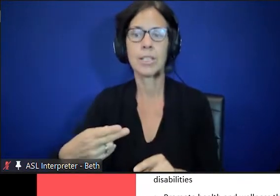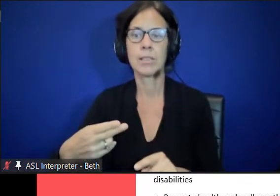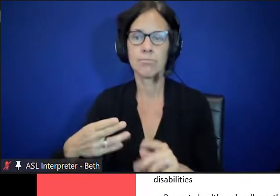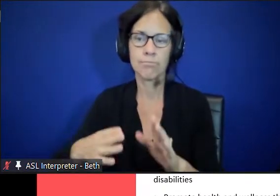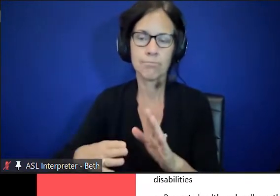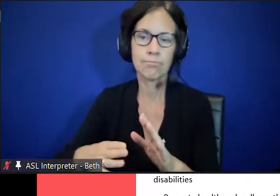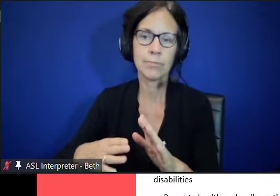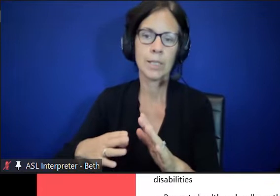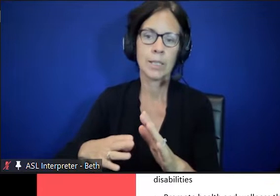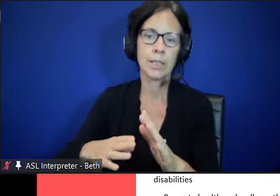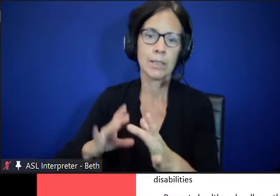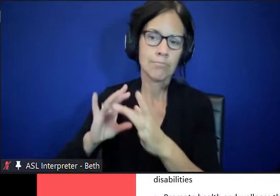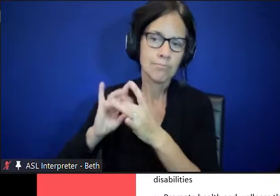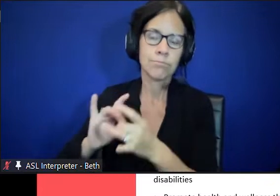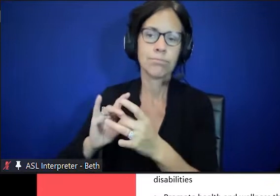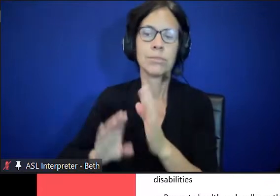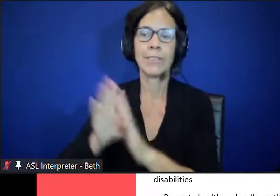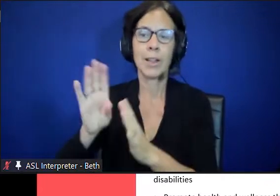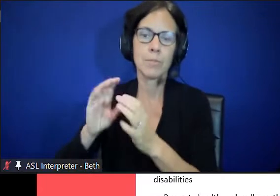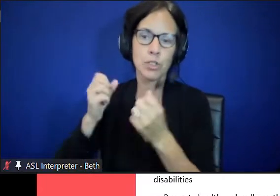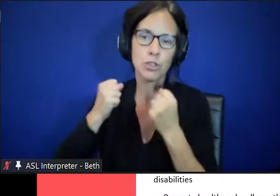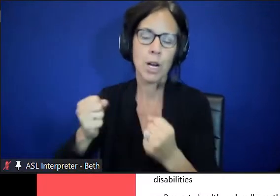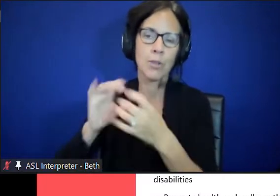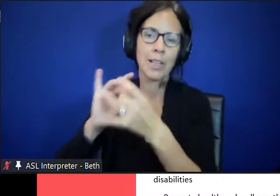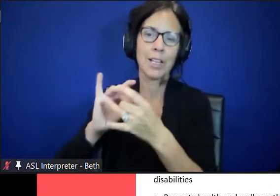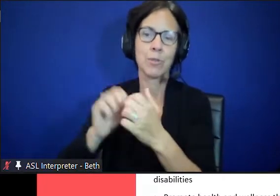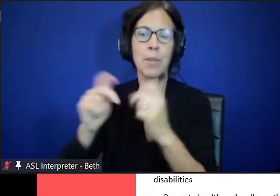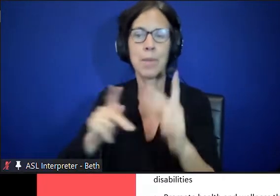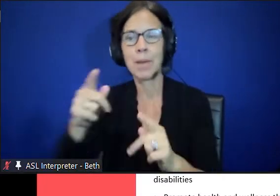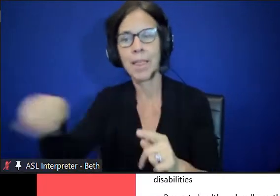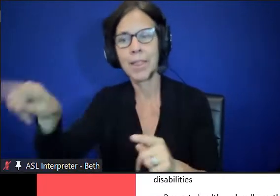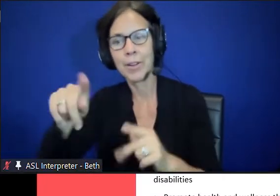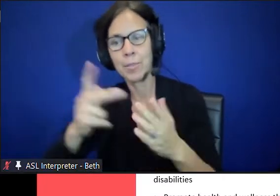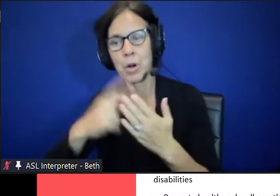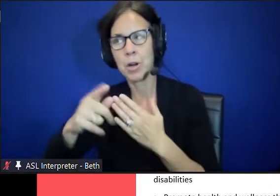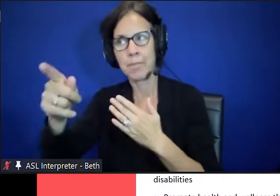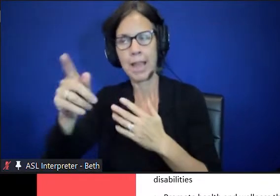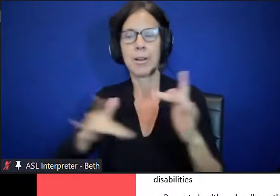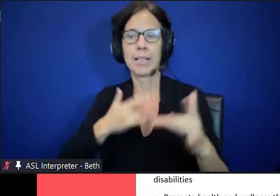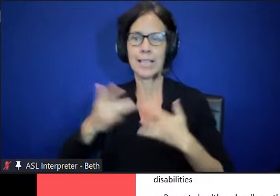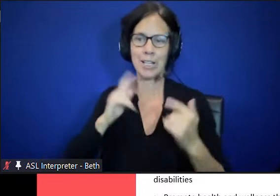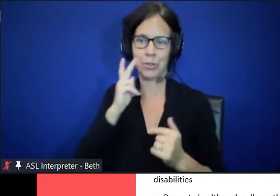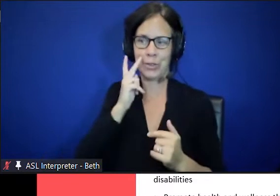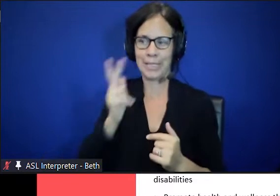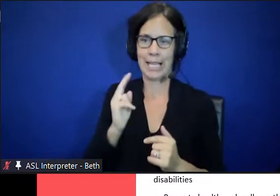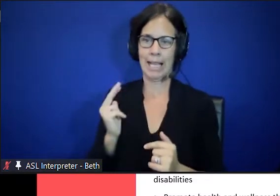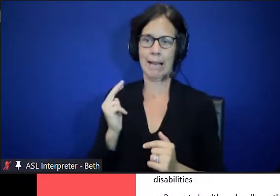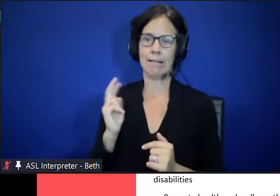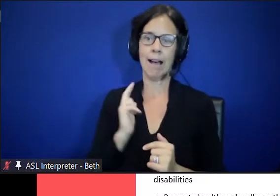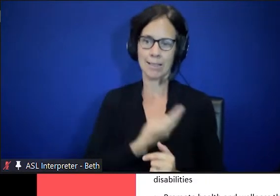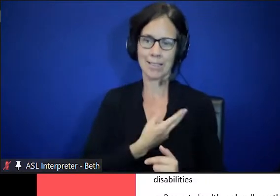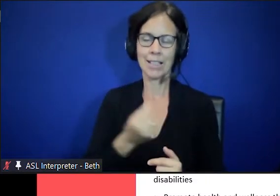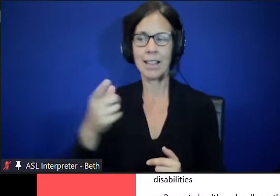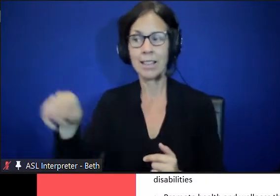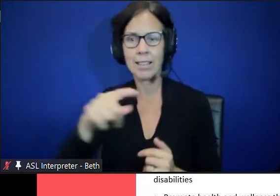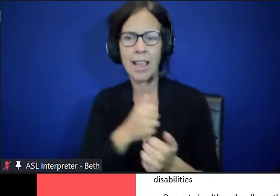strong relationships with the people in the program. They were really excited to see us every week and they loved the idea of us